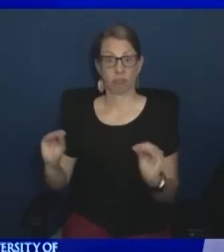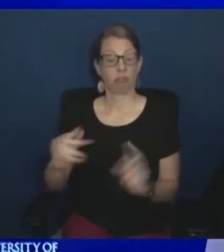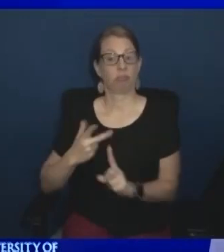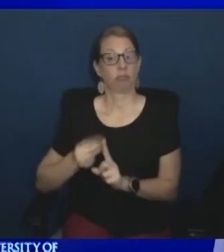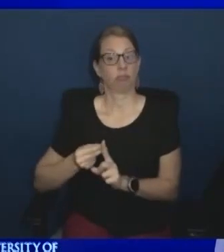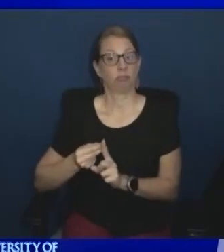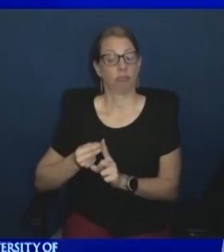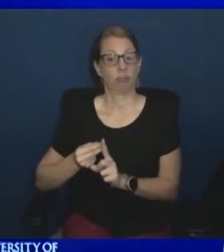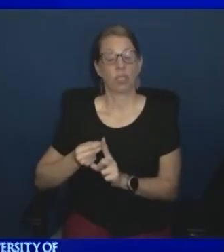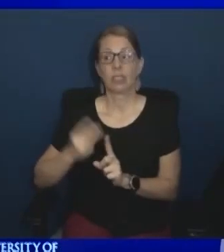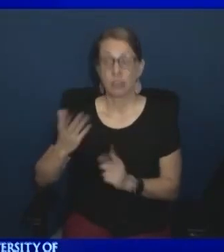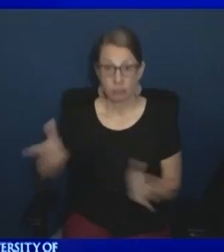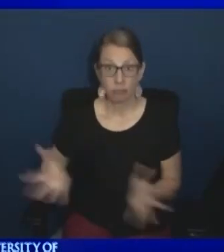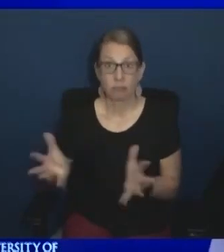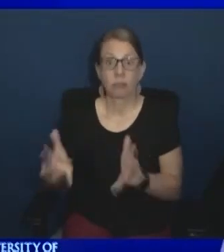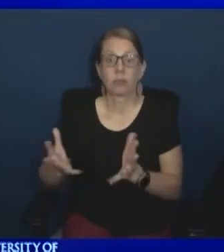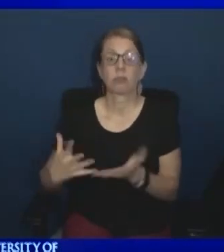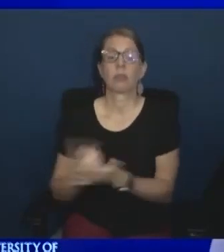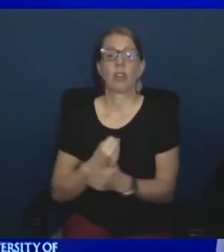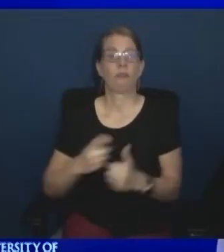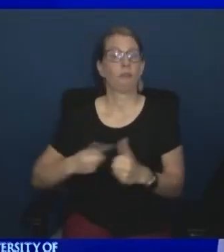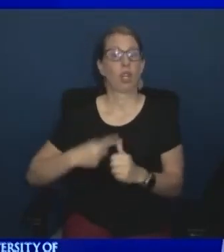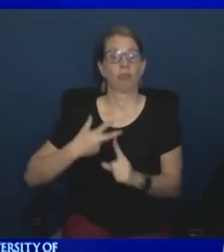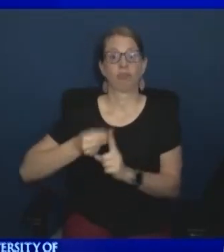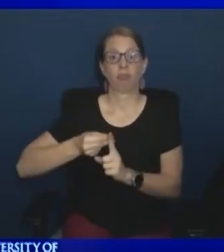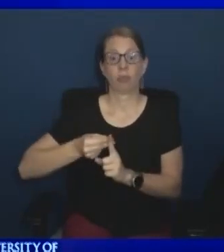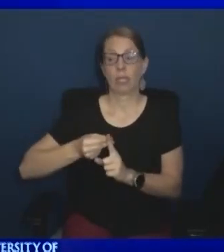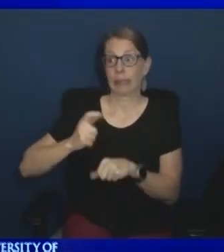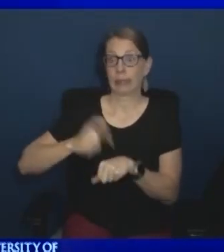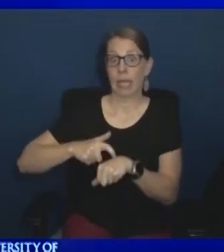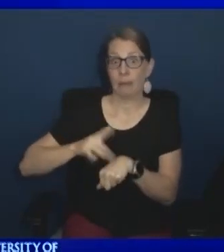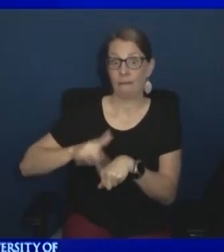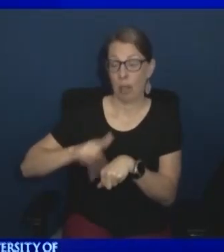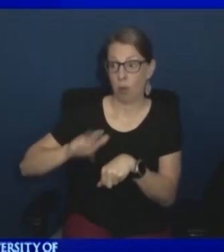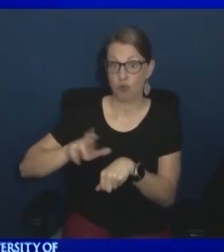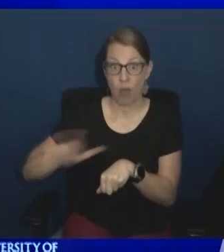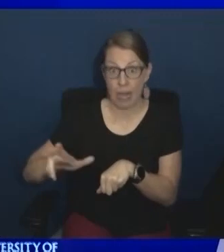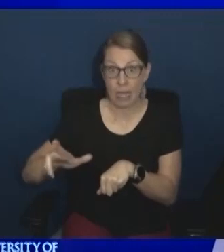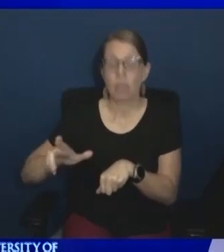get those first doses, and then when the time comes, get their second dose as well.